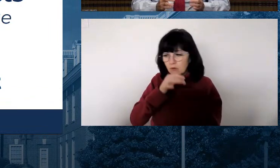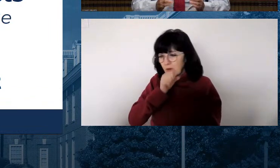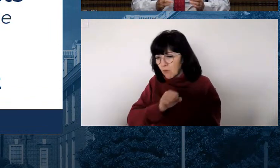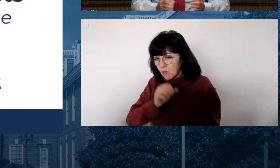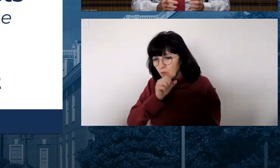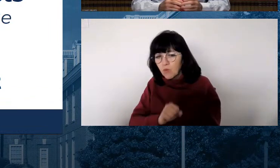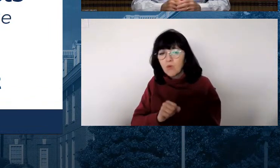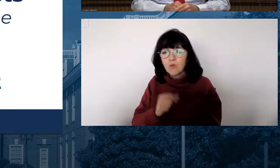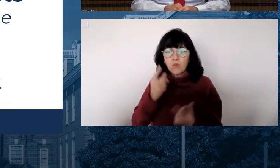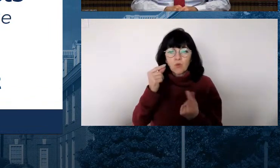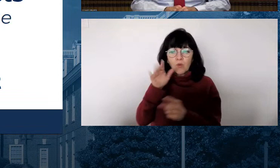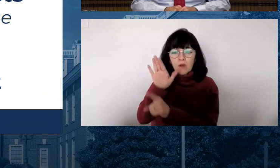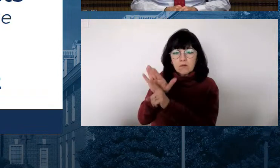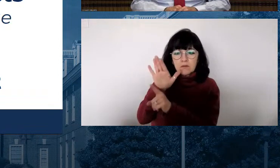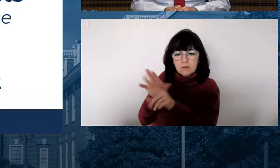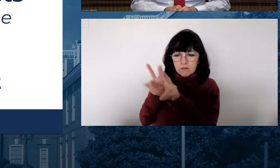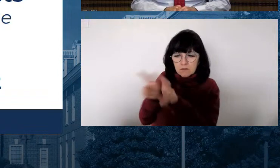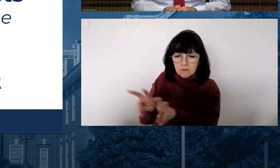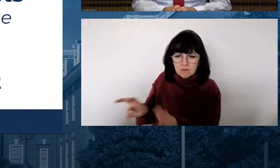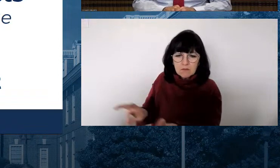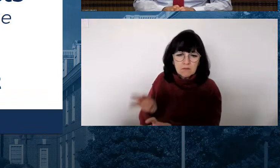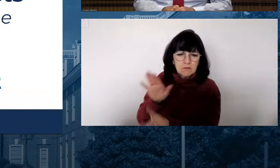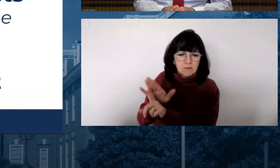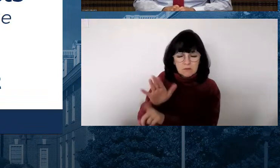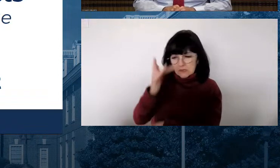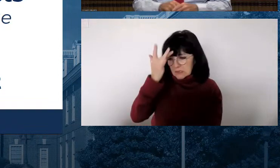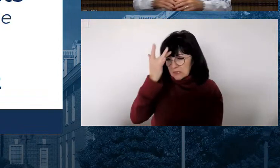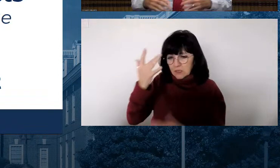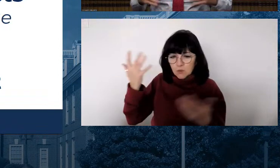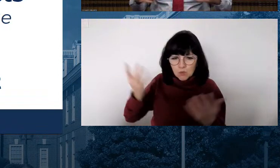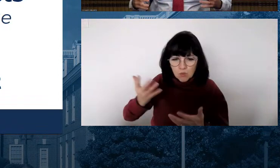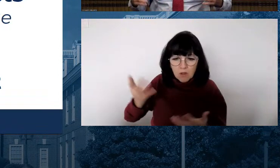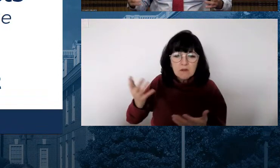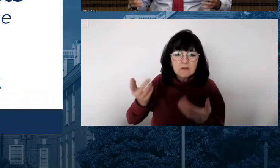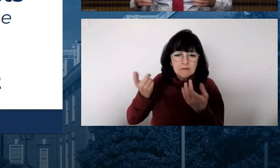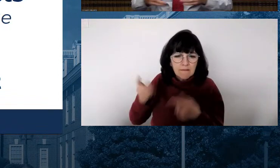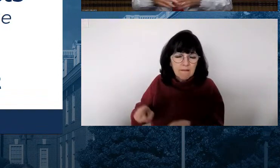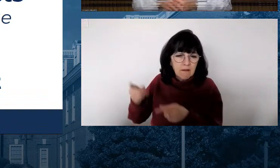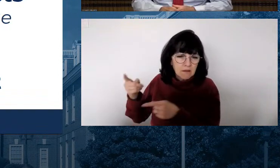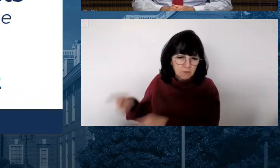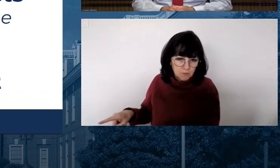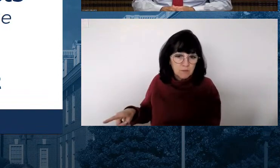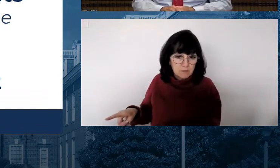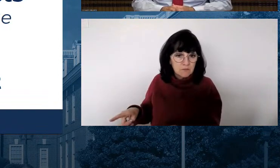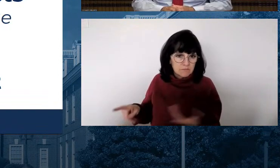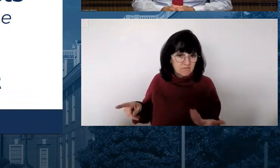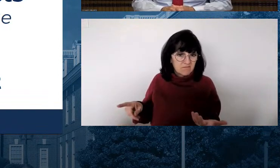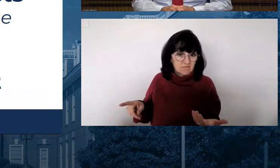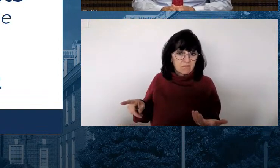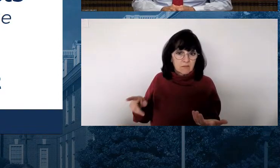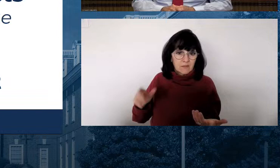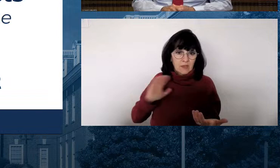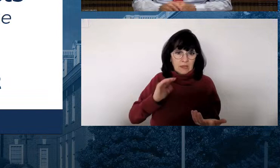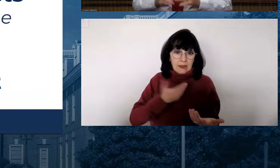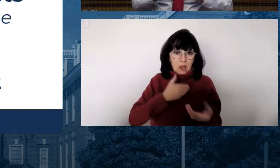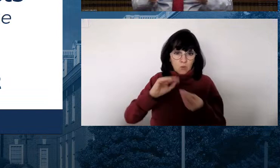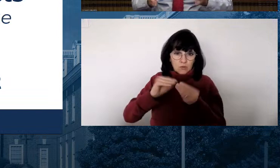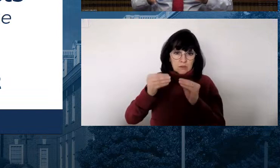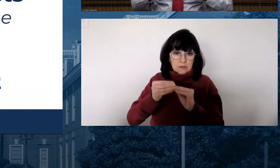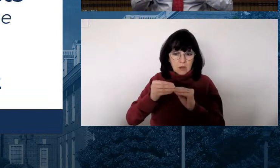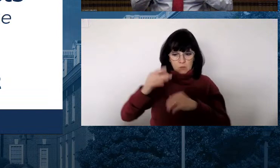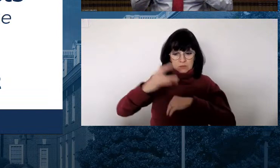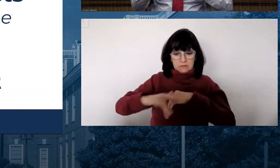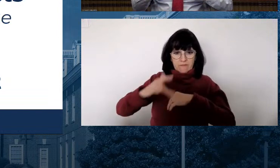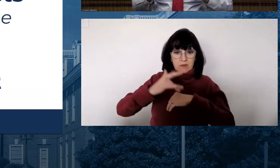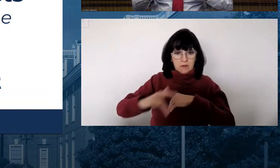sick enough to be in the hospital. And we only have so much hospital capacity, which is so that's a